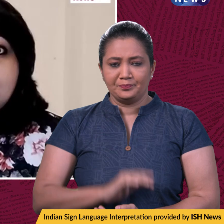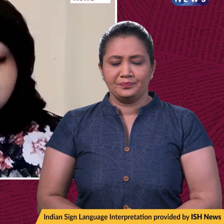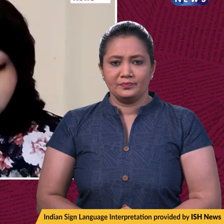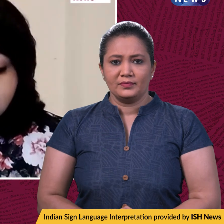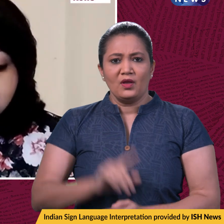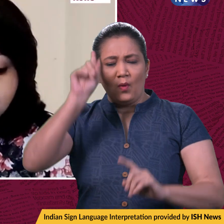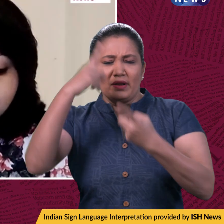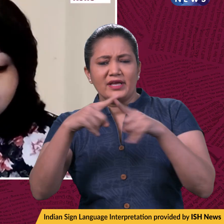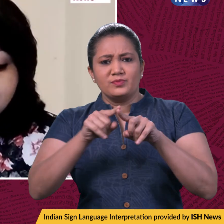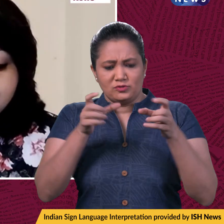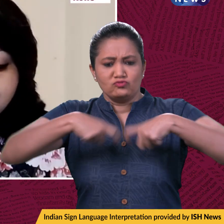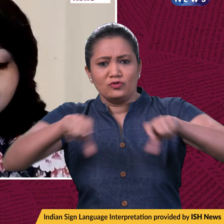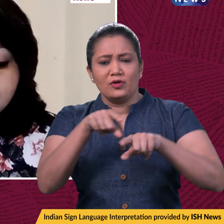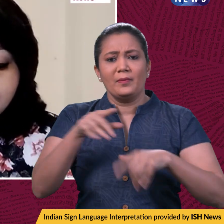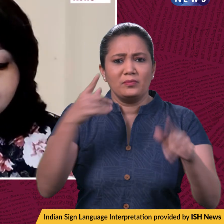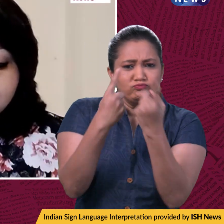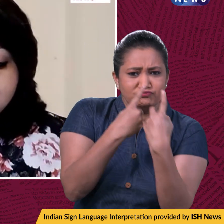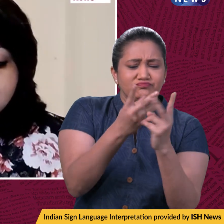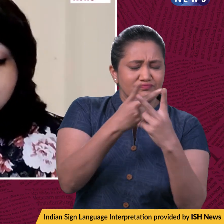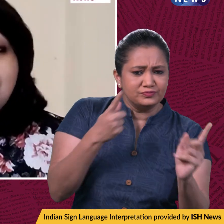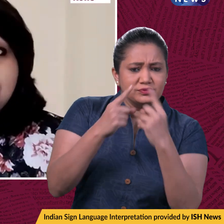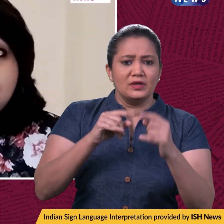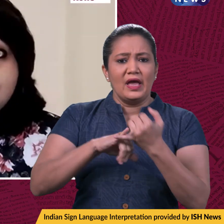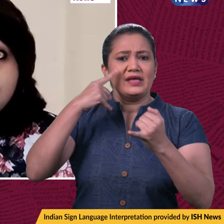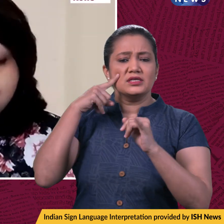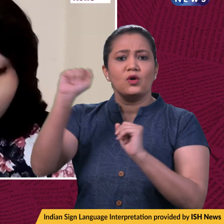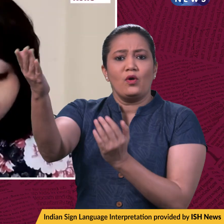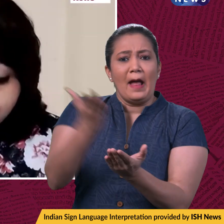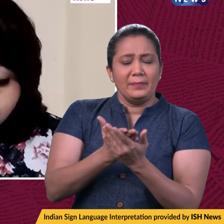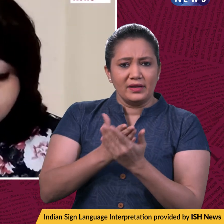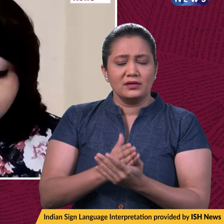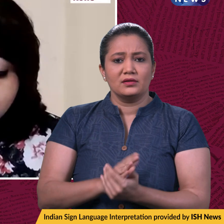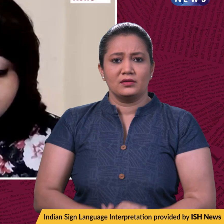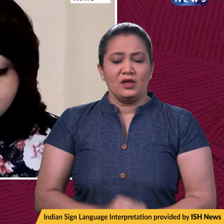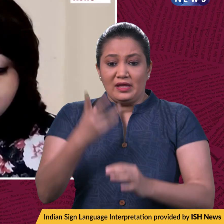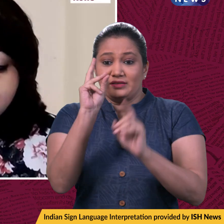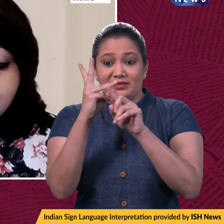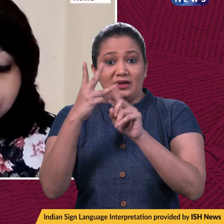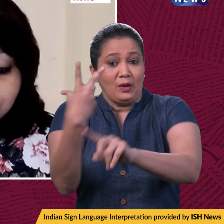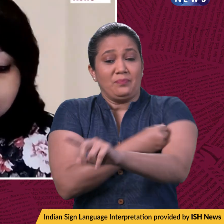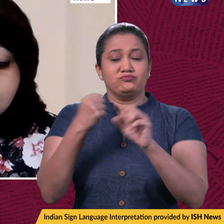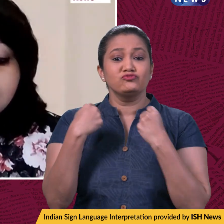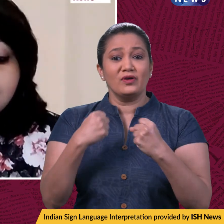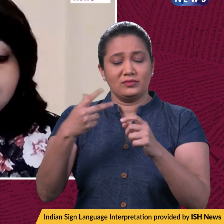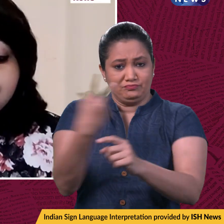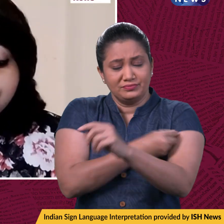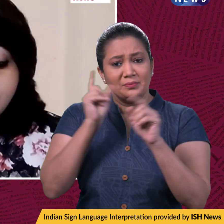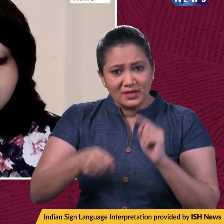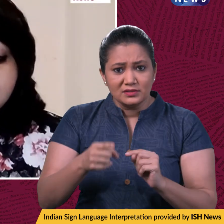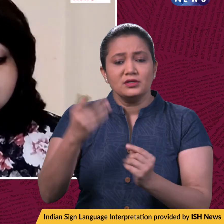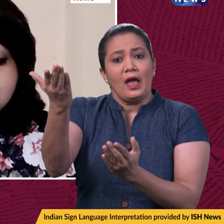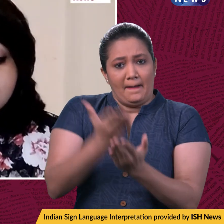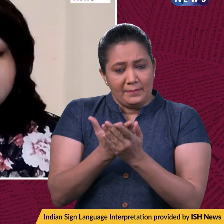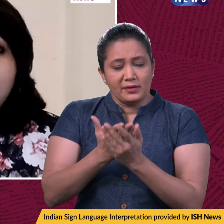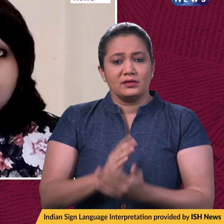Meanwhile, an expert panel which reviewed Serum Institute's application for approval of booster dose recommended that the